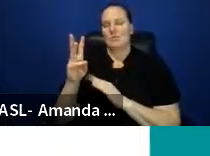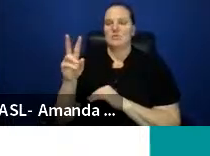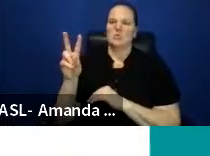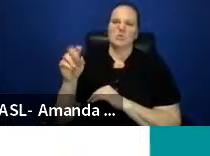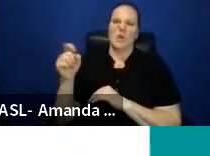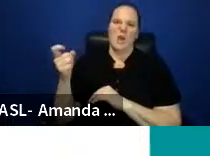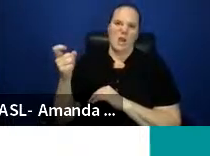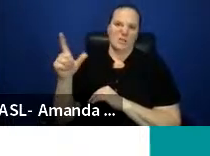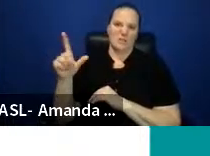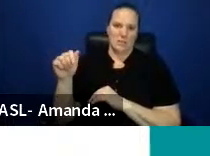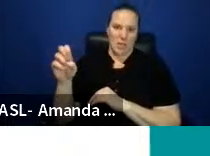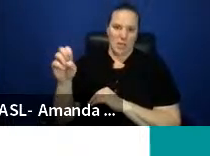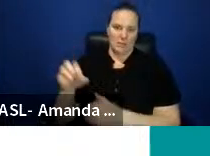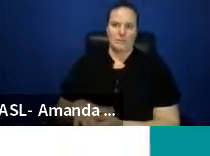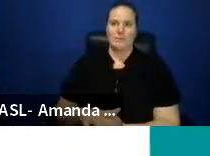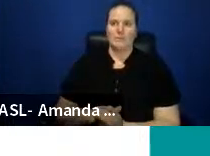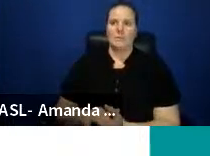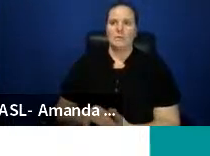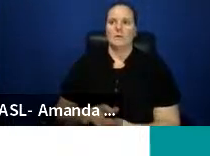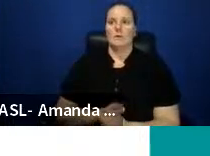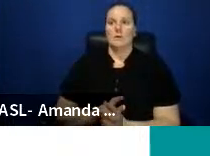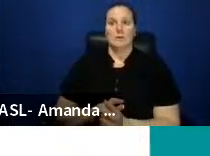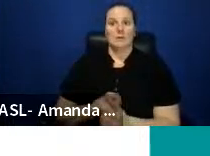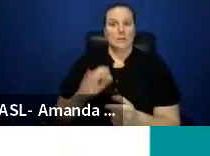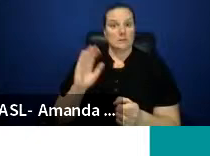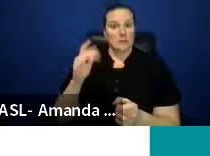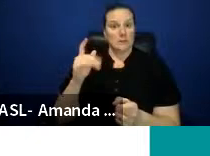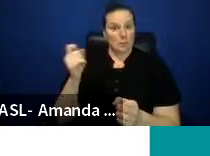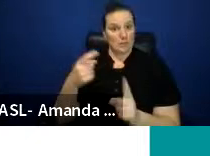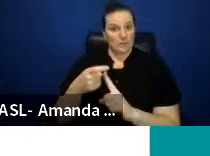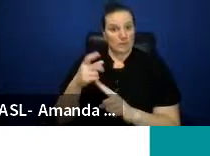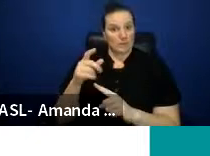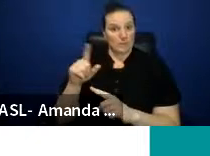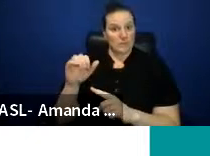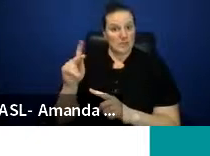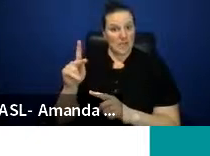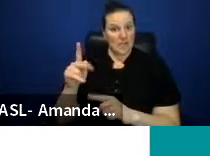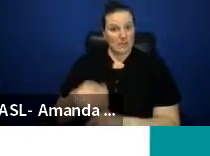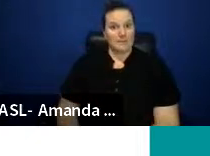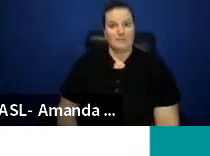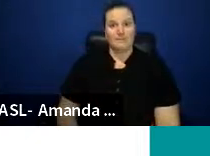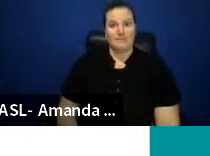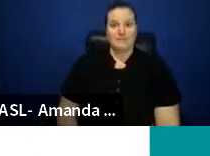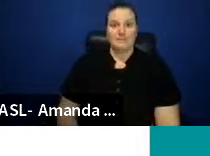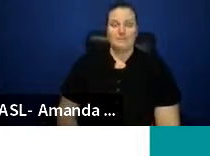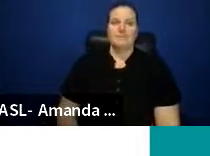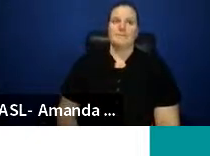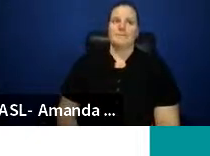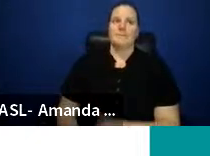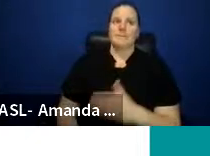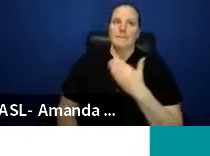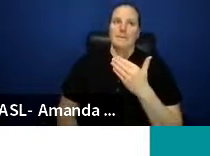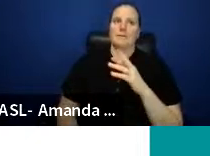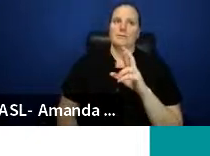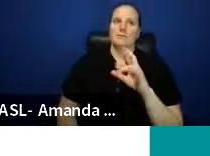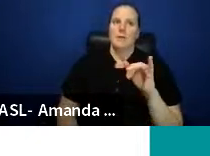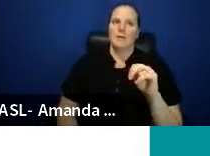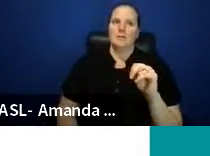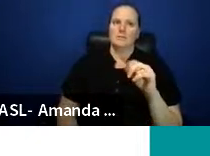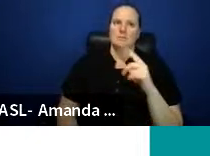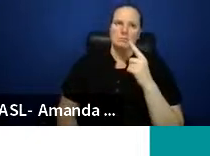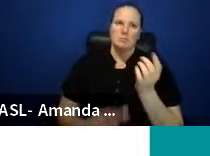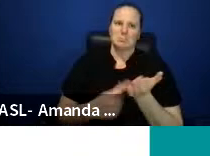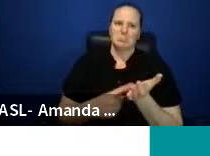lane. I'll stop here. Looks like there's a question from Zach. Thanks, Ryan. Yep. Could you just talk a little bit